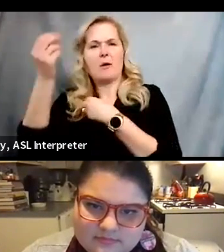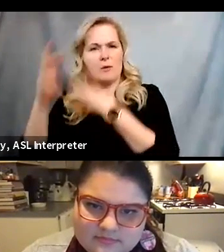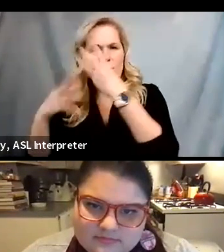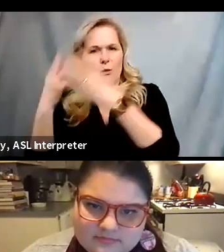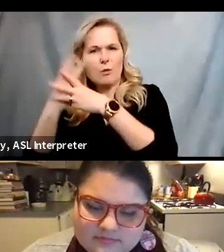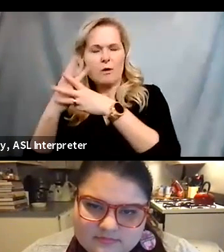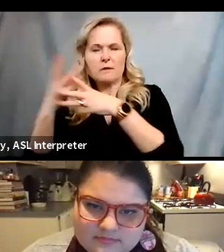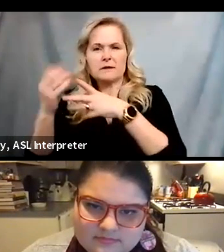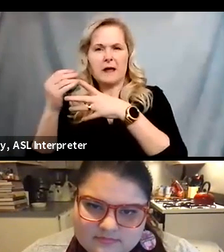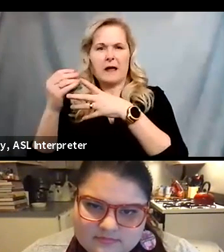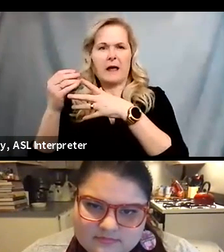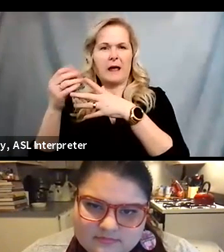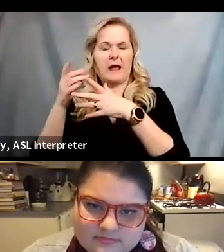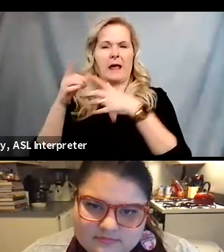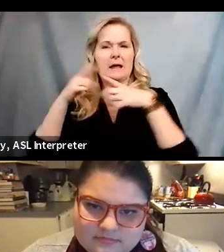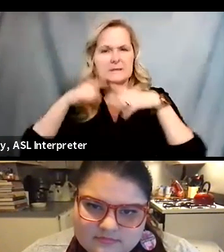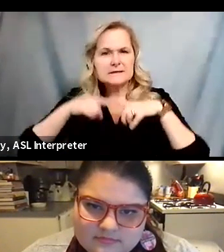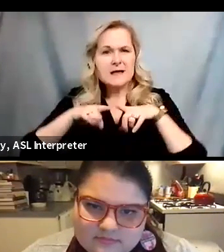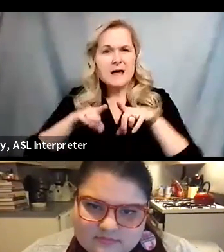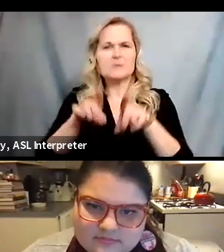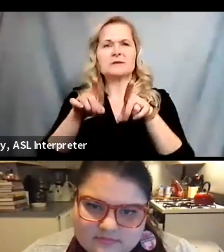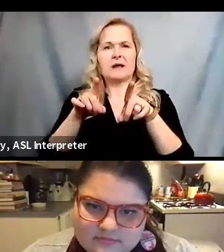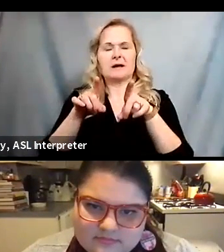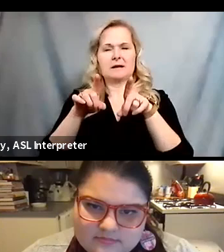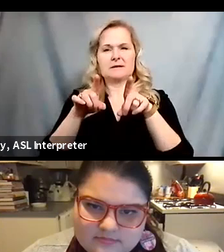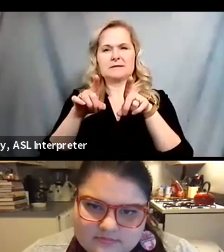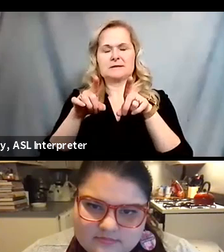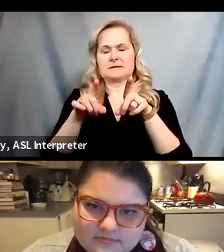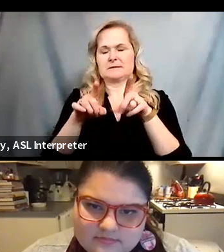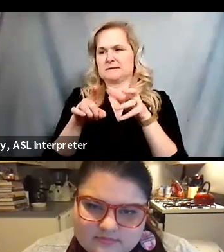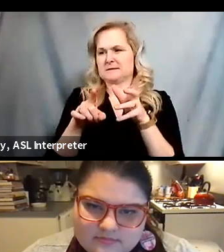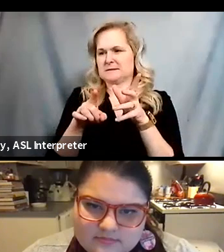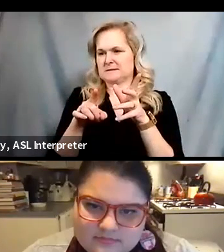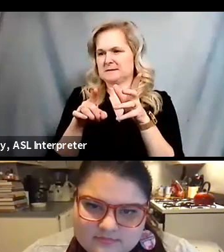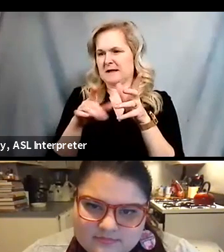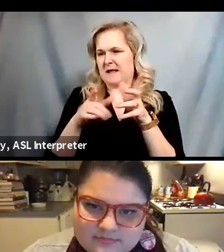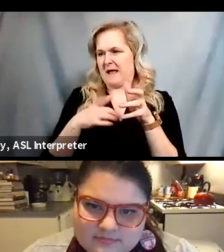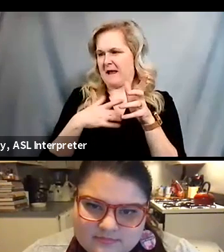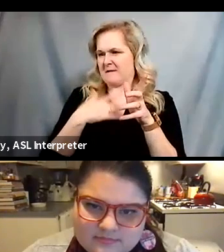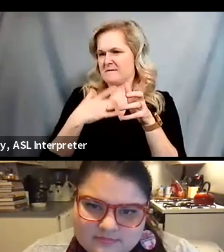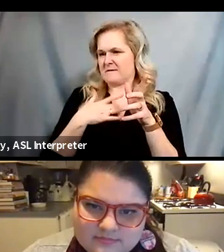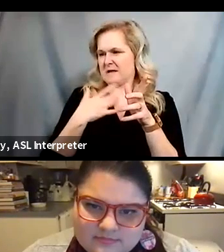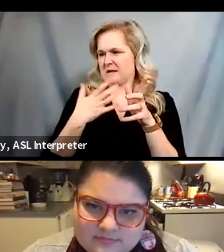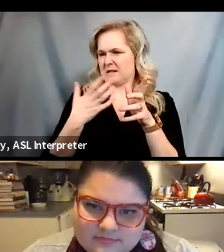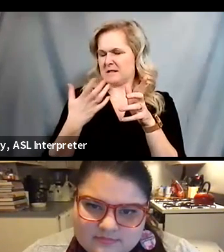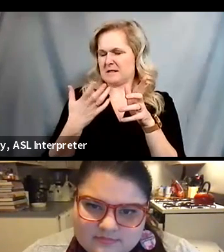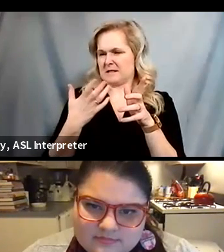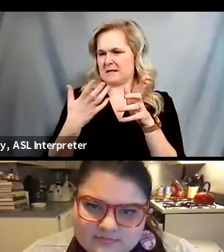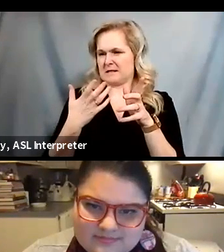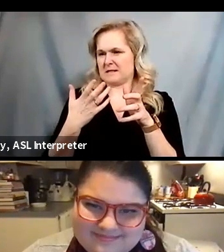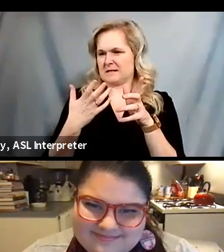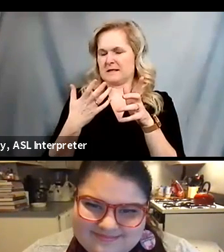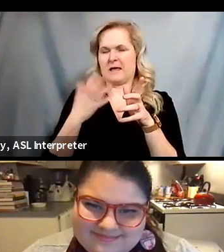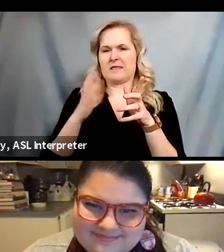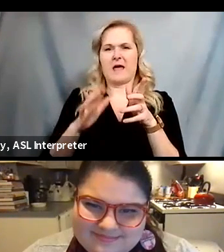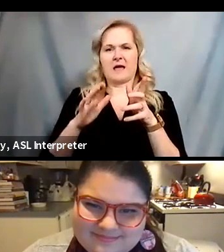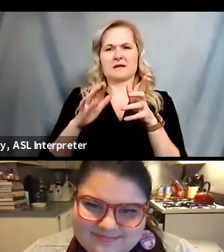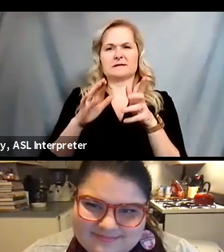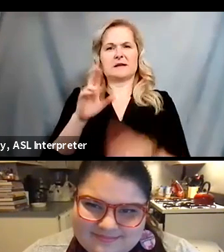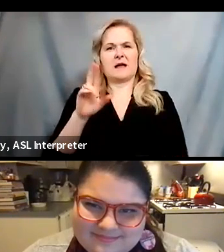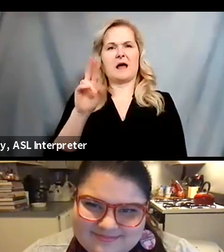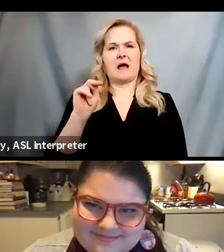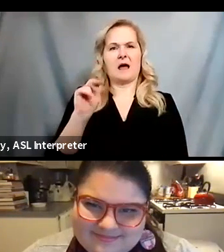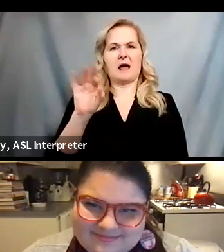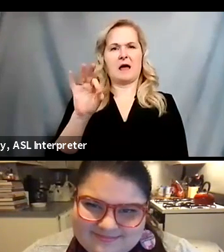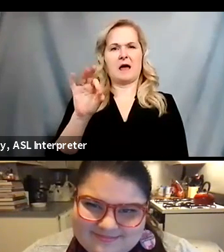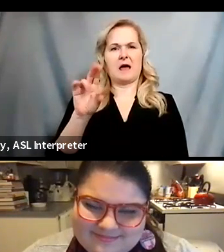And simultaneous to that, I feel an unfurling, maybe, is that what you just said, Rue?